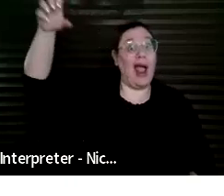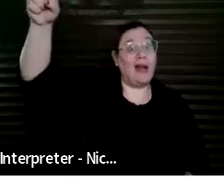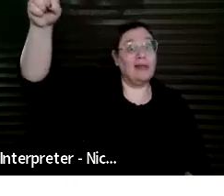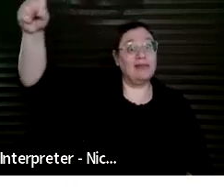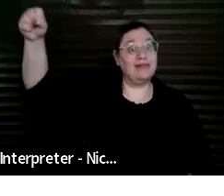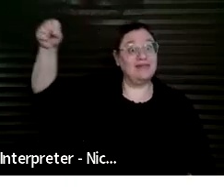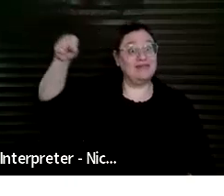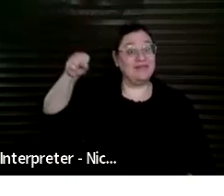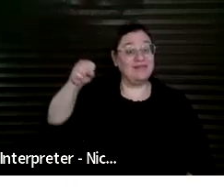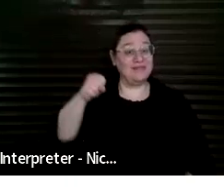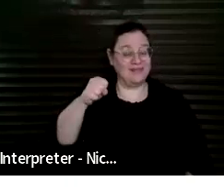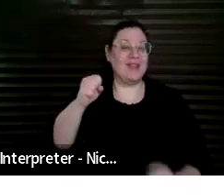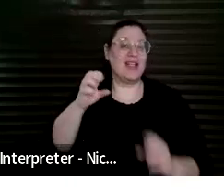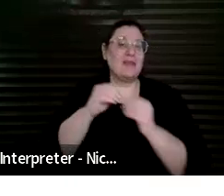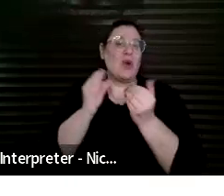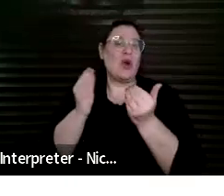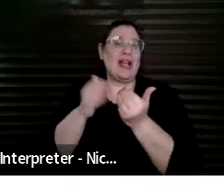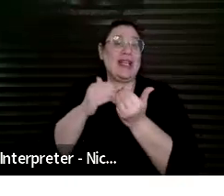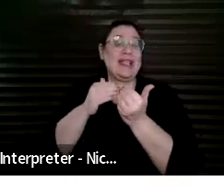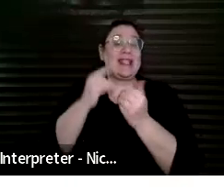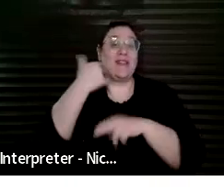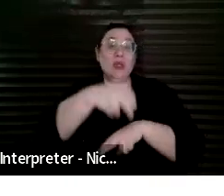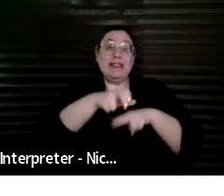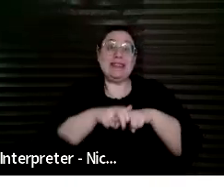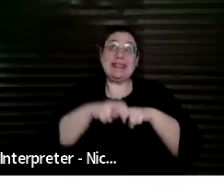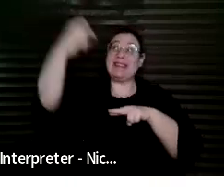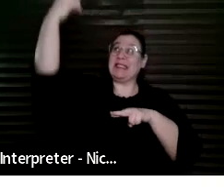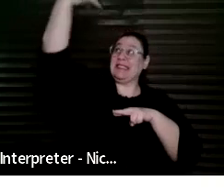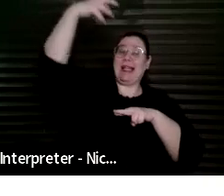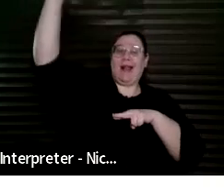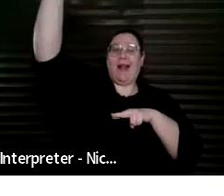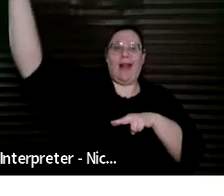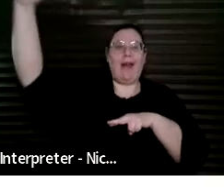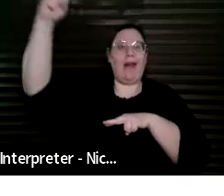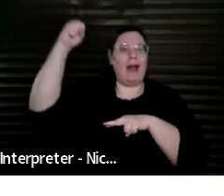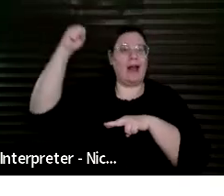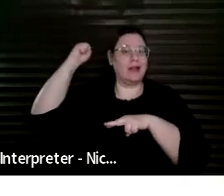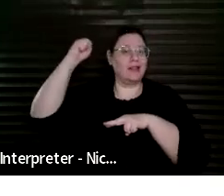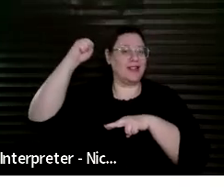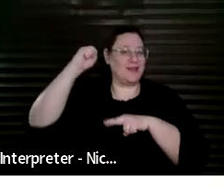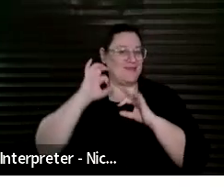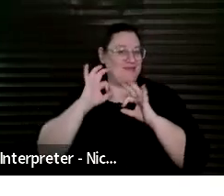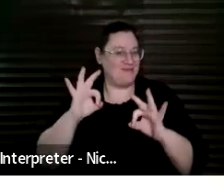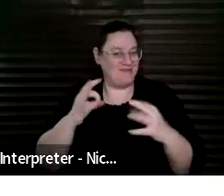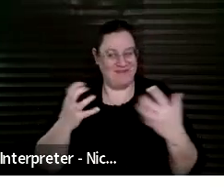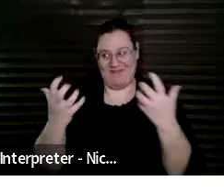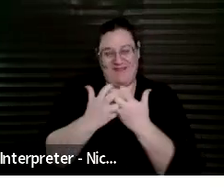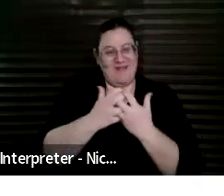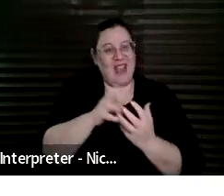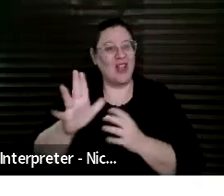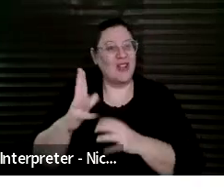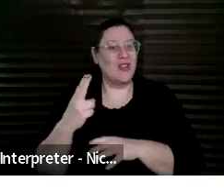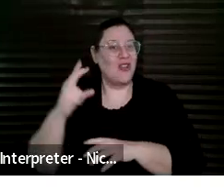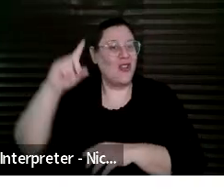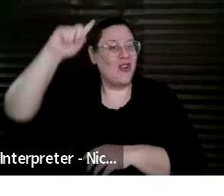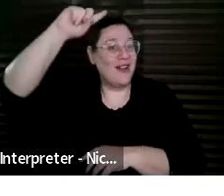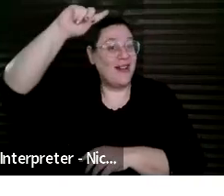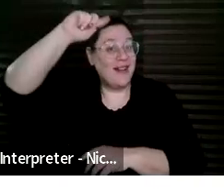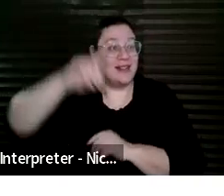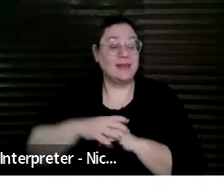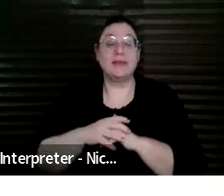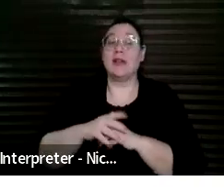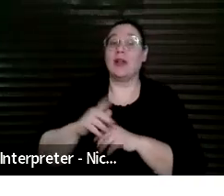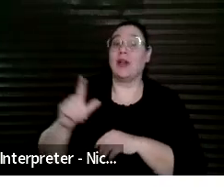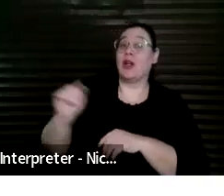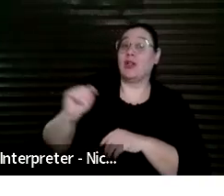the water to a seated position and also adjust to the user's height. A raised toilet